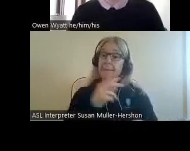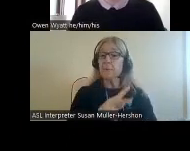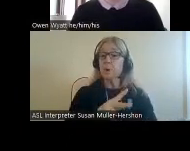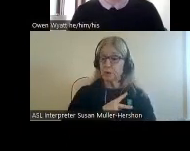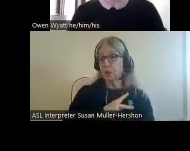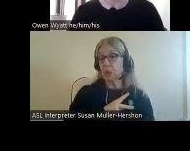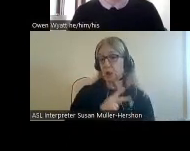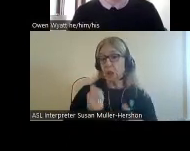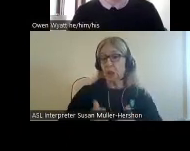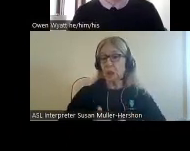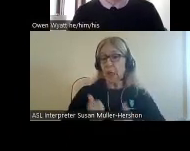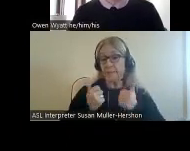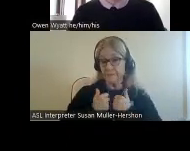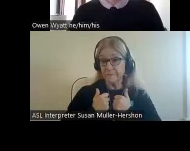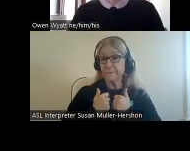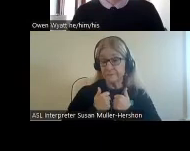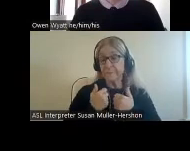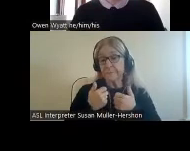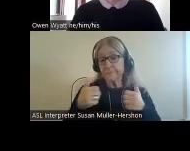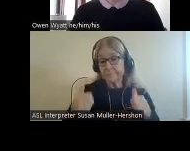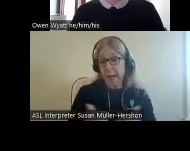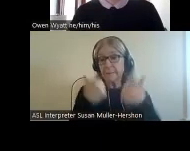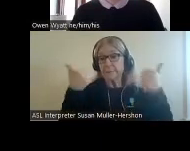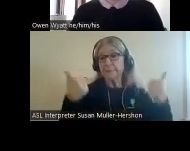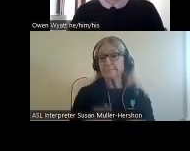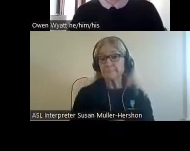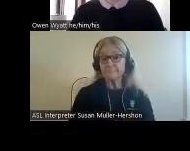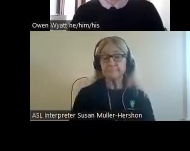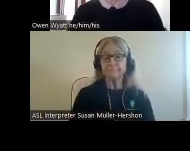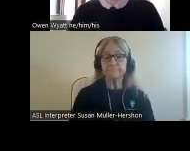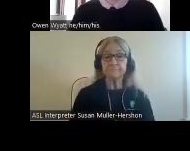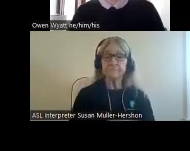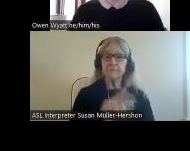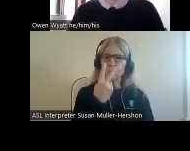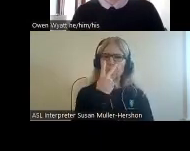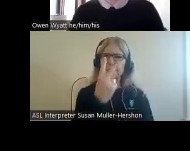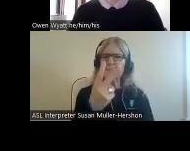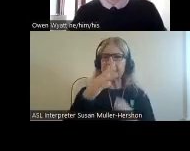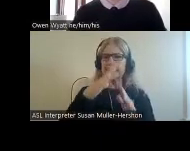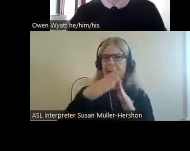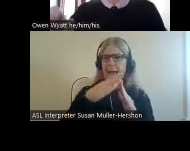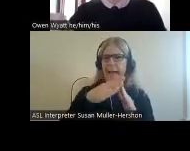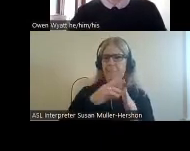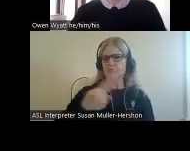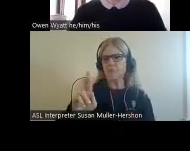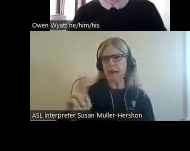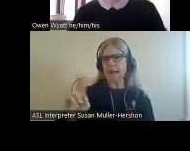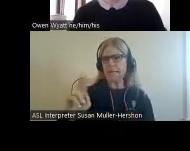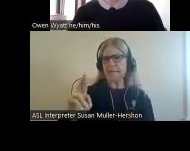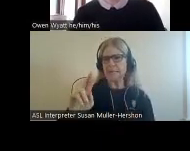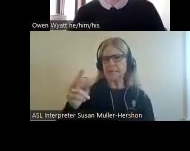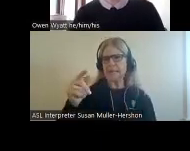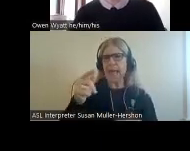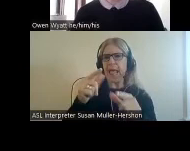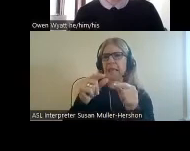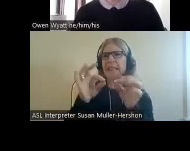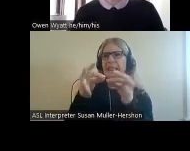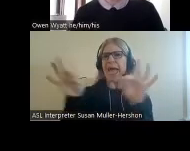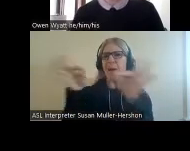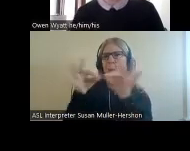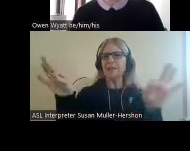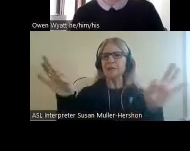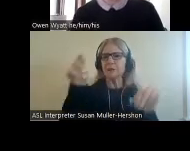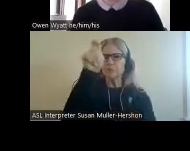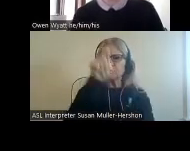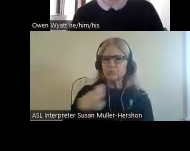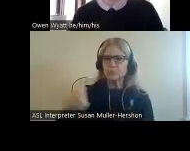personal challenges. Up here on the right, you'll see language is circled. The